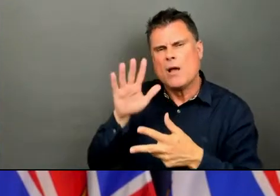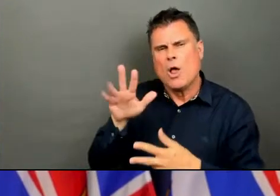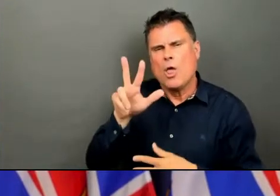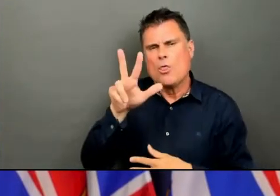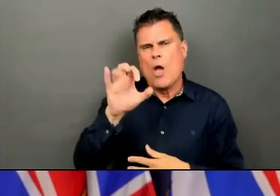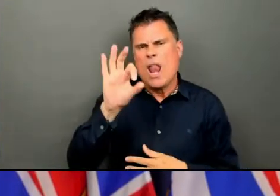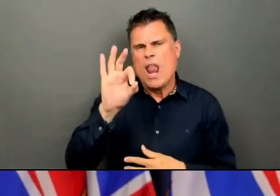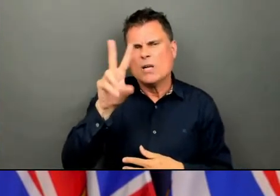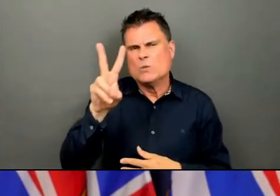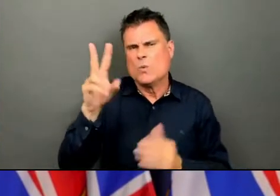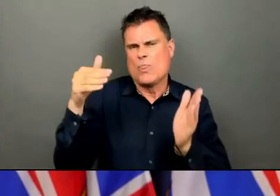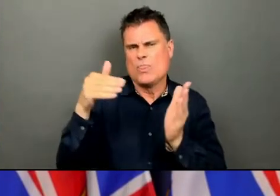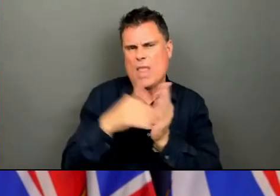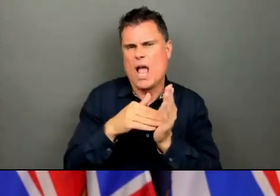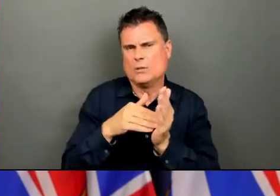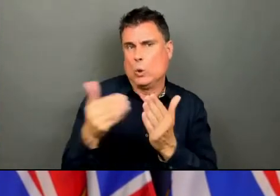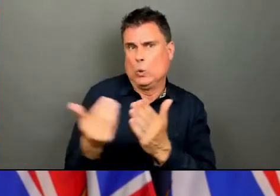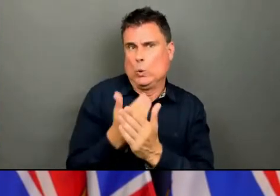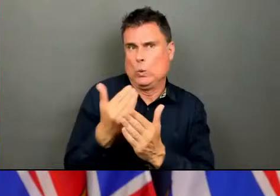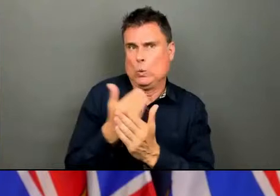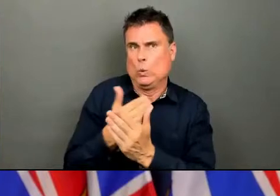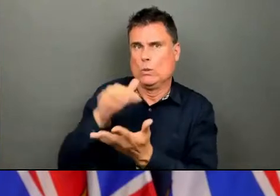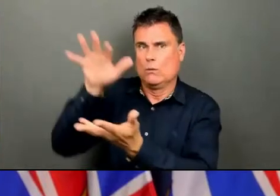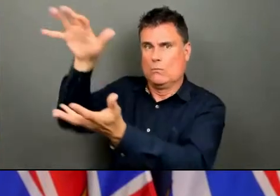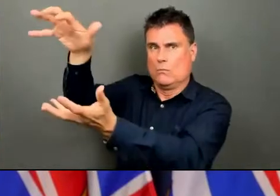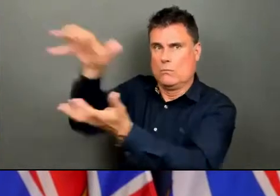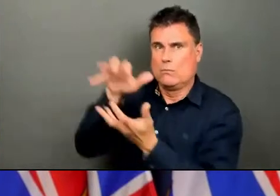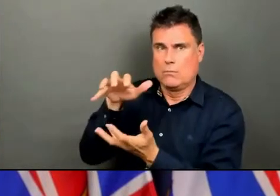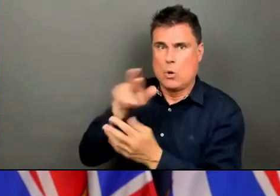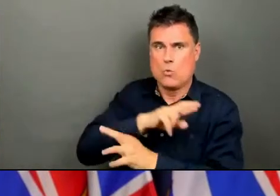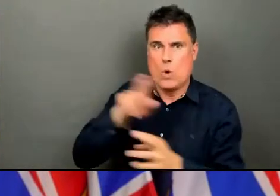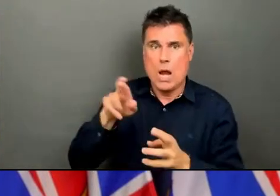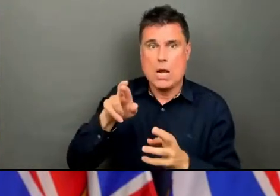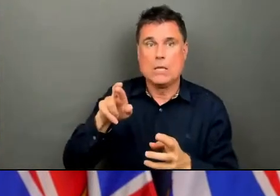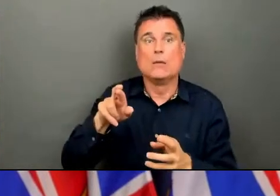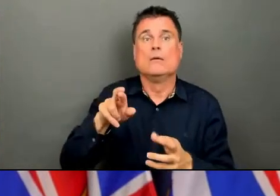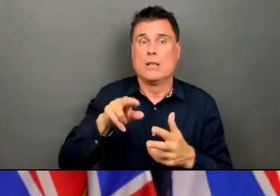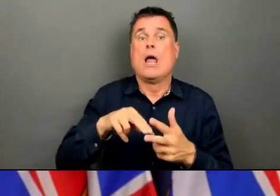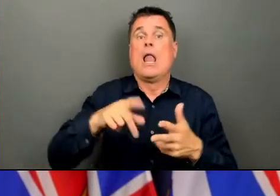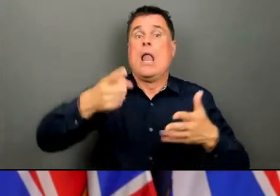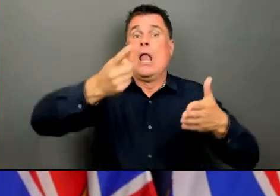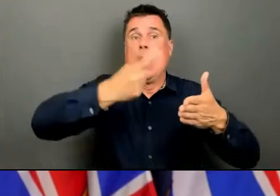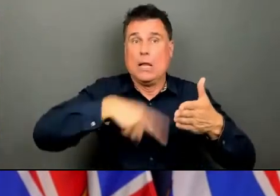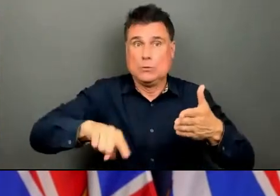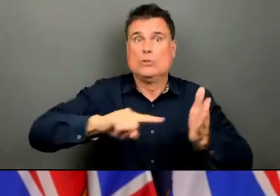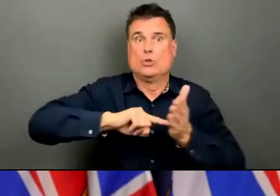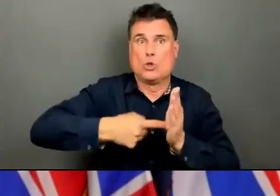392,420 new doses. Next week, at the beginning of the week, we're expecting